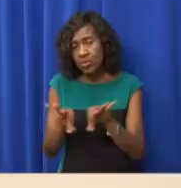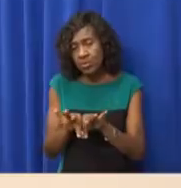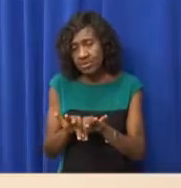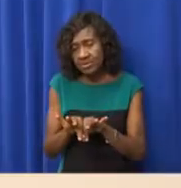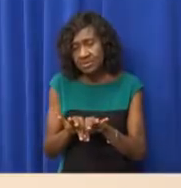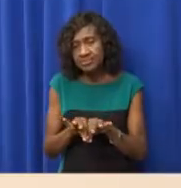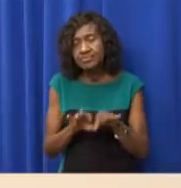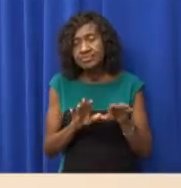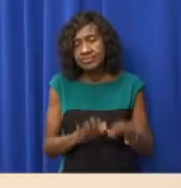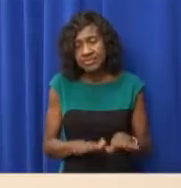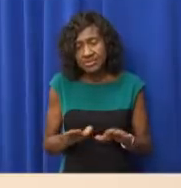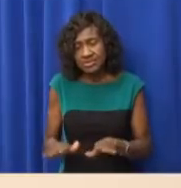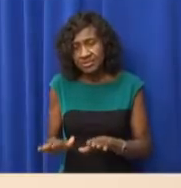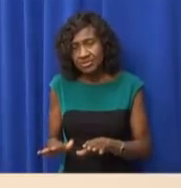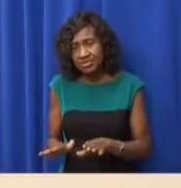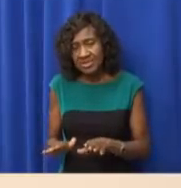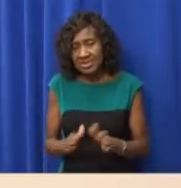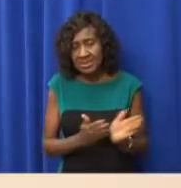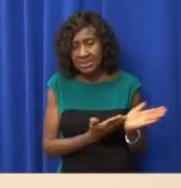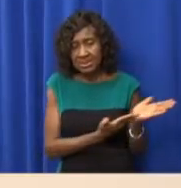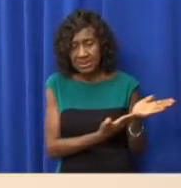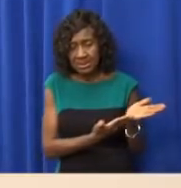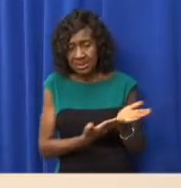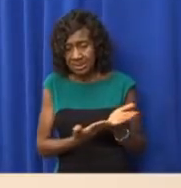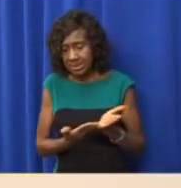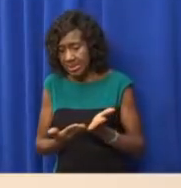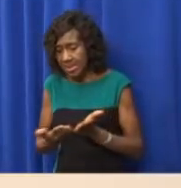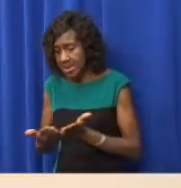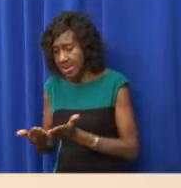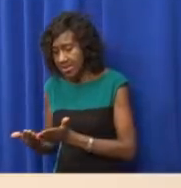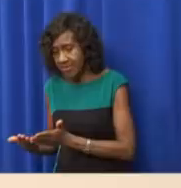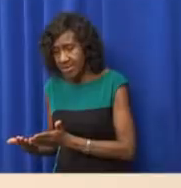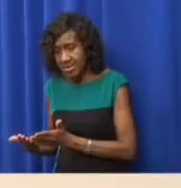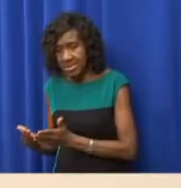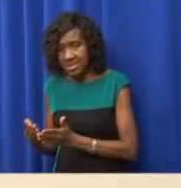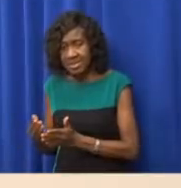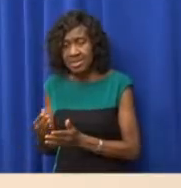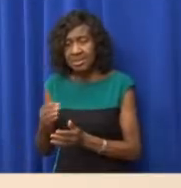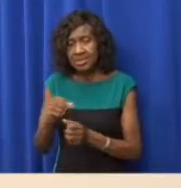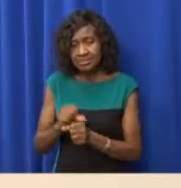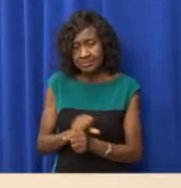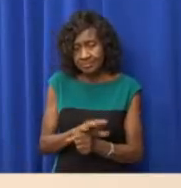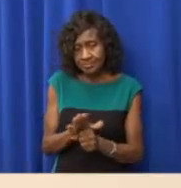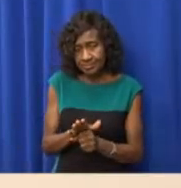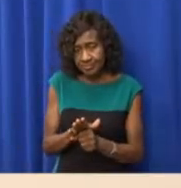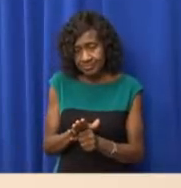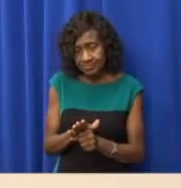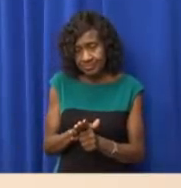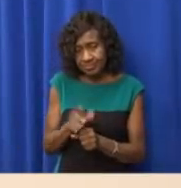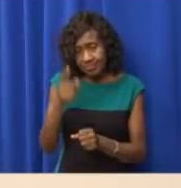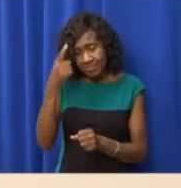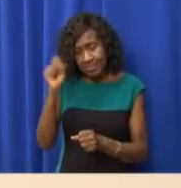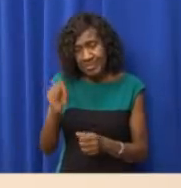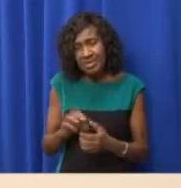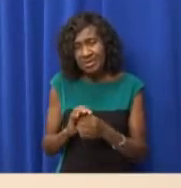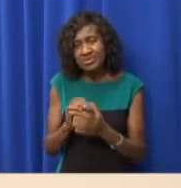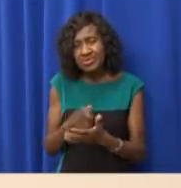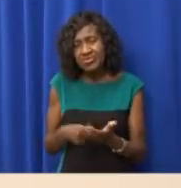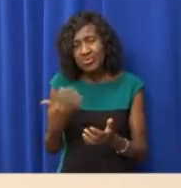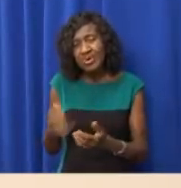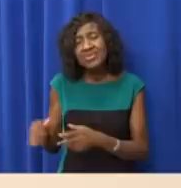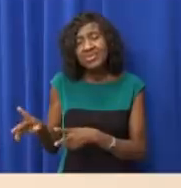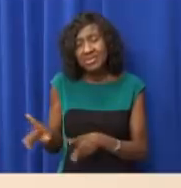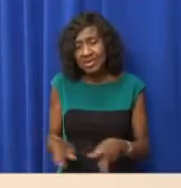single greatest vector of the disease, simply because of the way they tend to behave